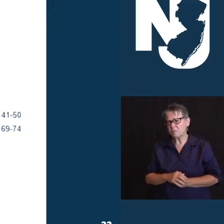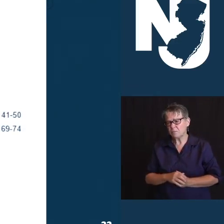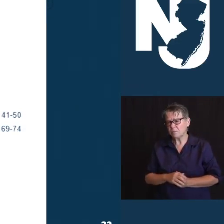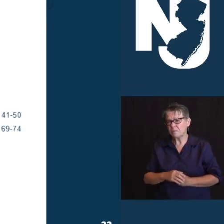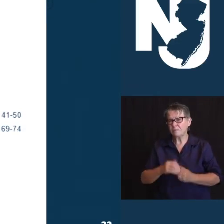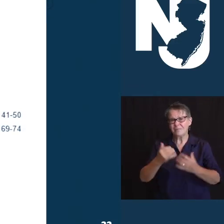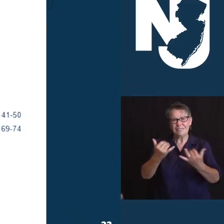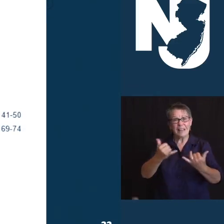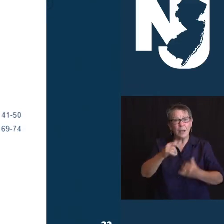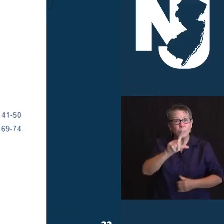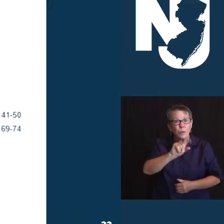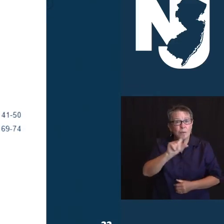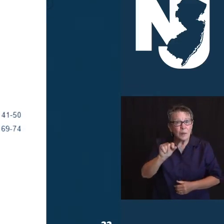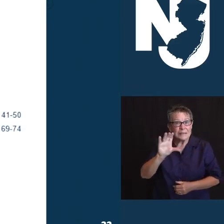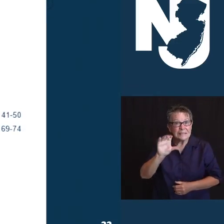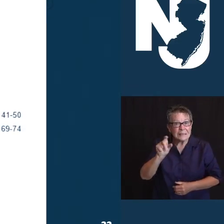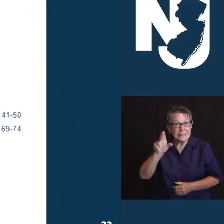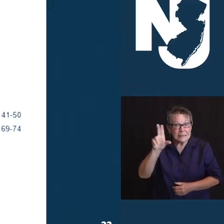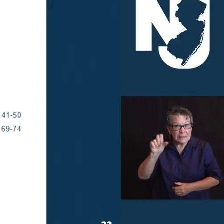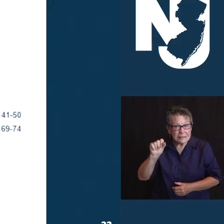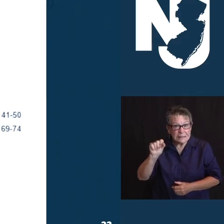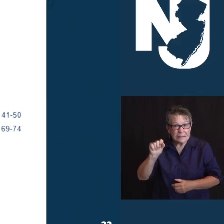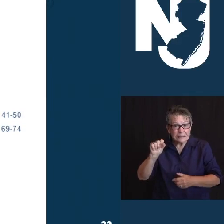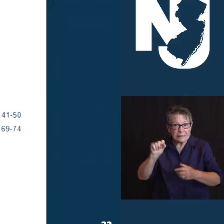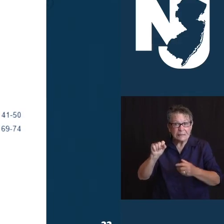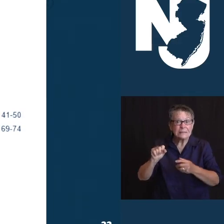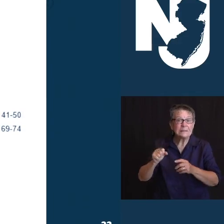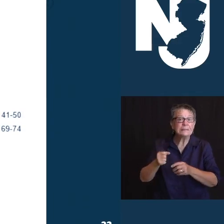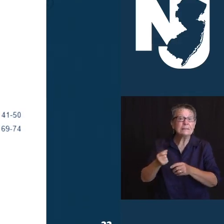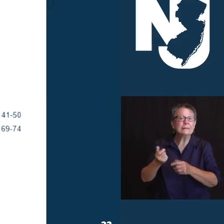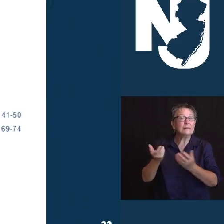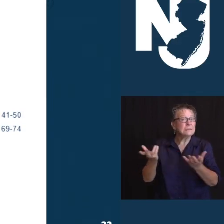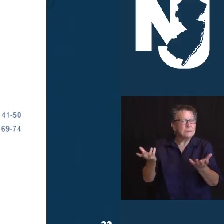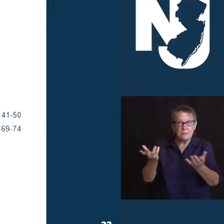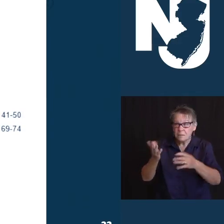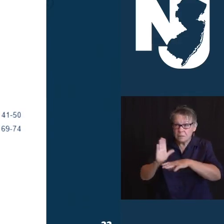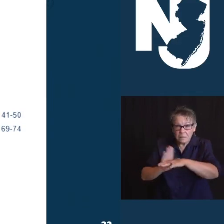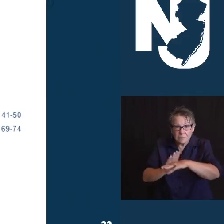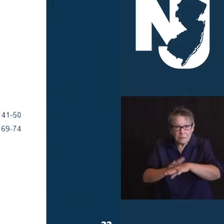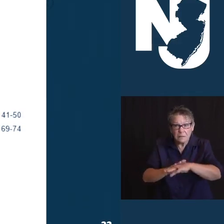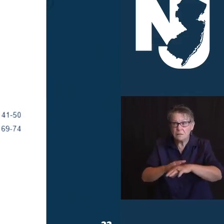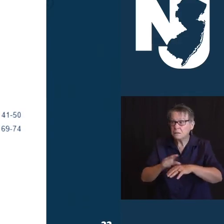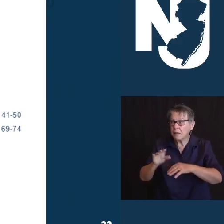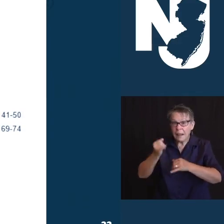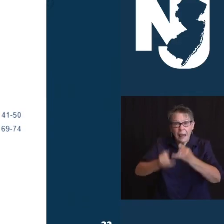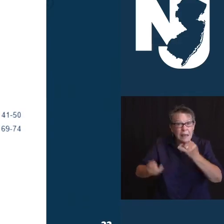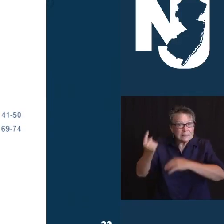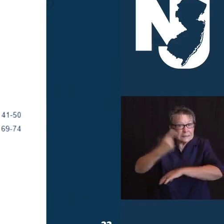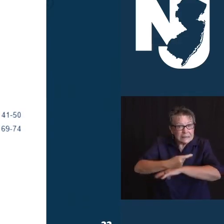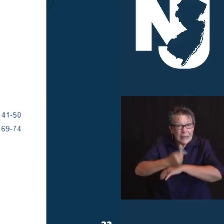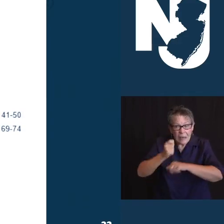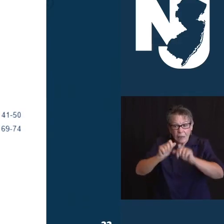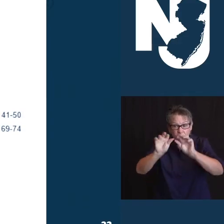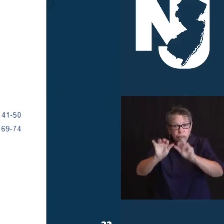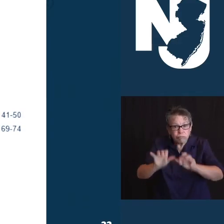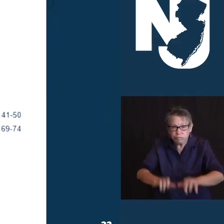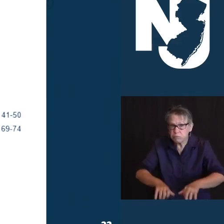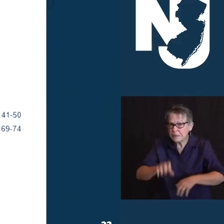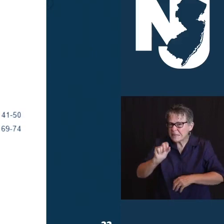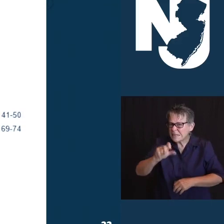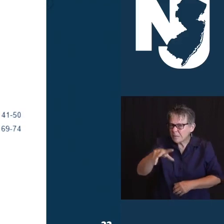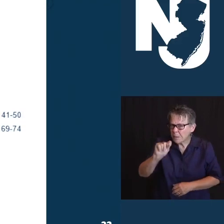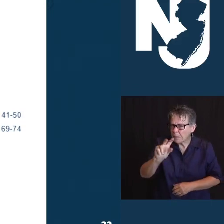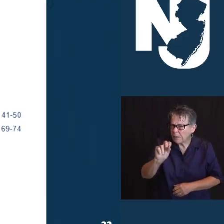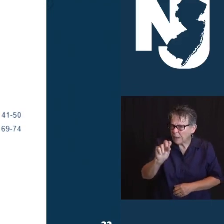Out the Count push is on with community-based organizations across New Jersey. We have now exceeded a 66%